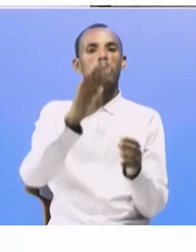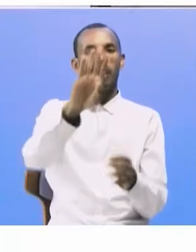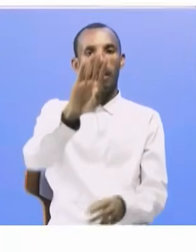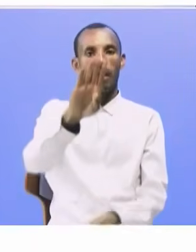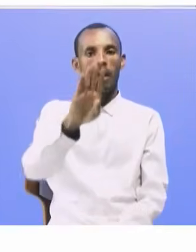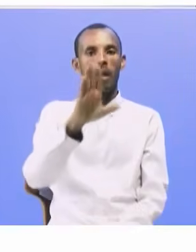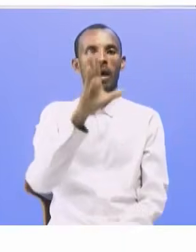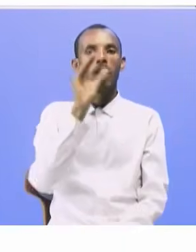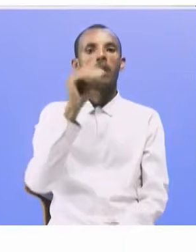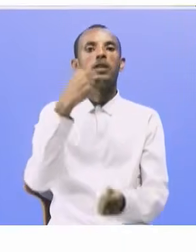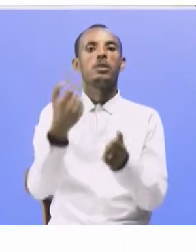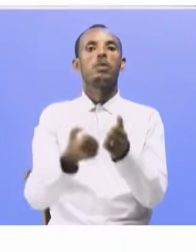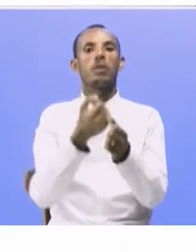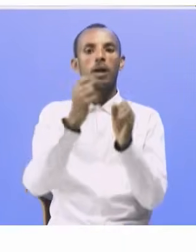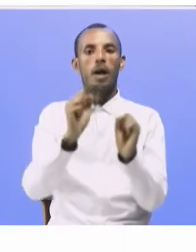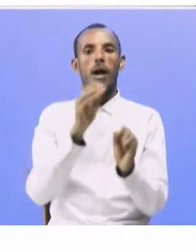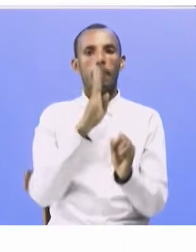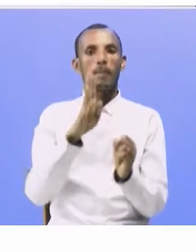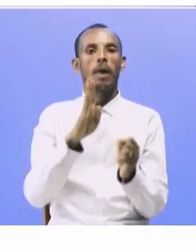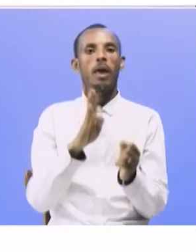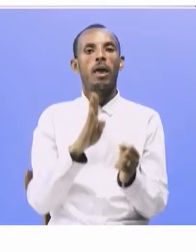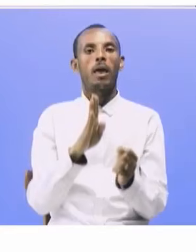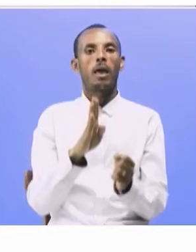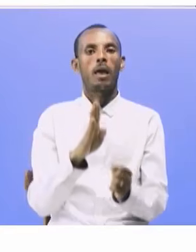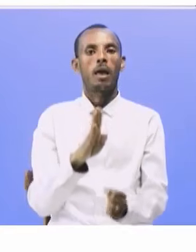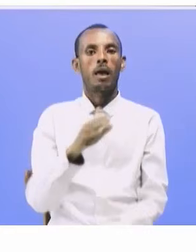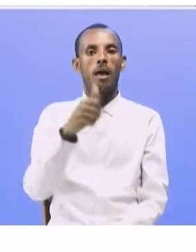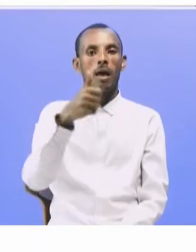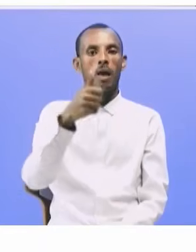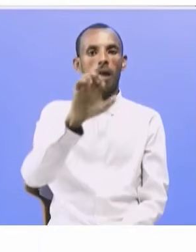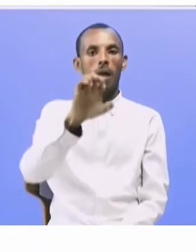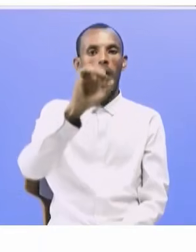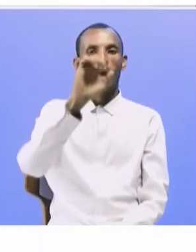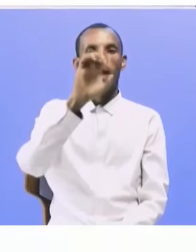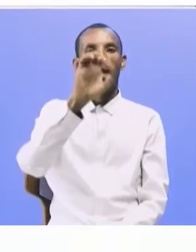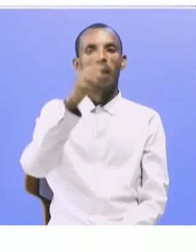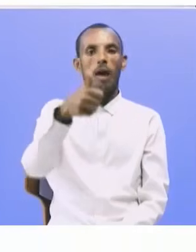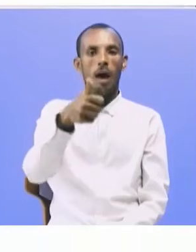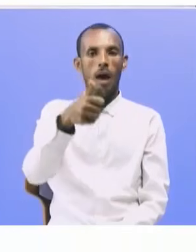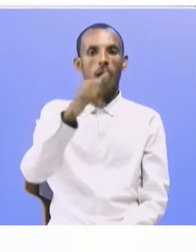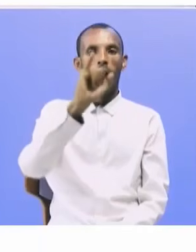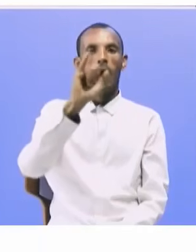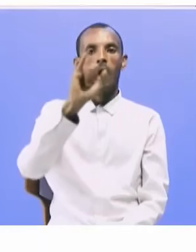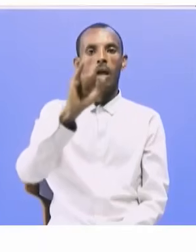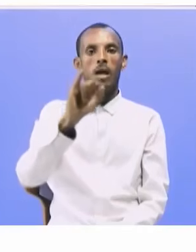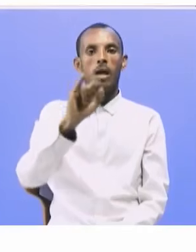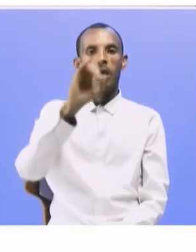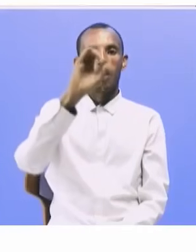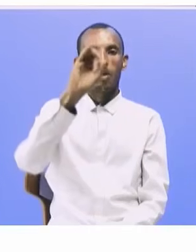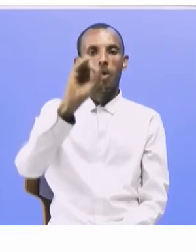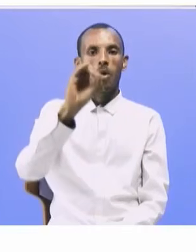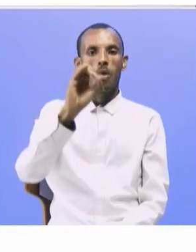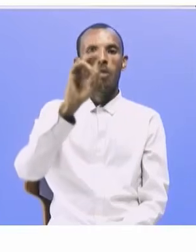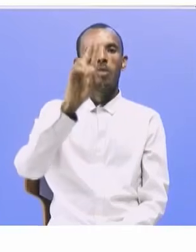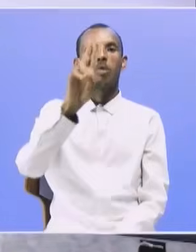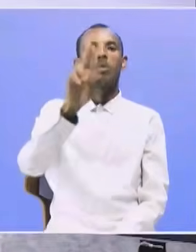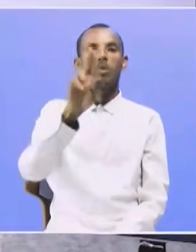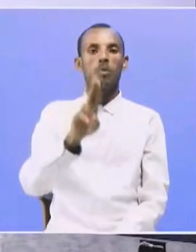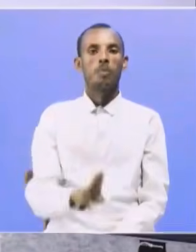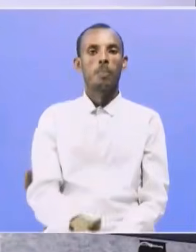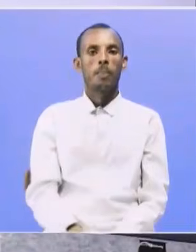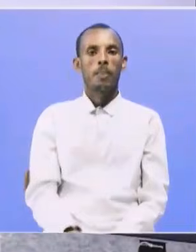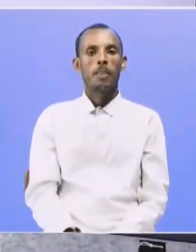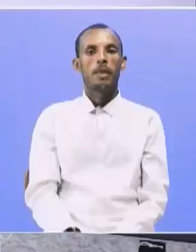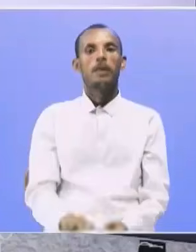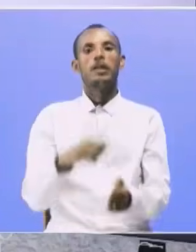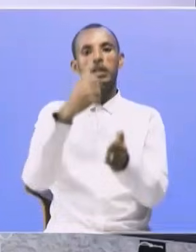and the order can be E, A, I, O, U. So